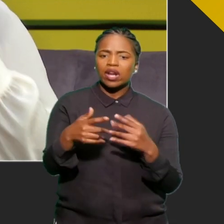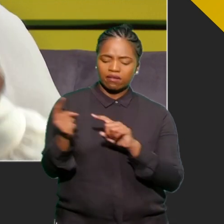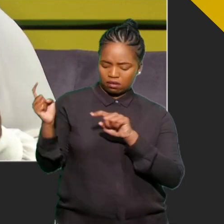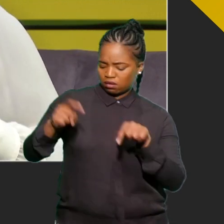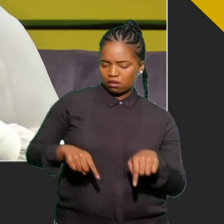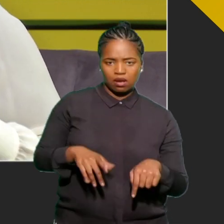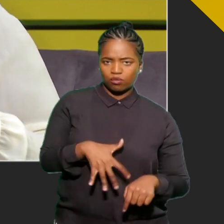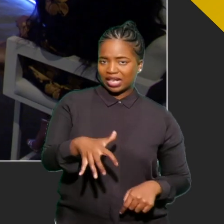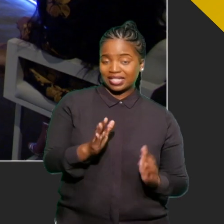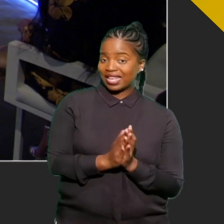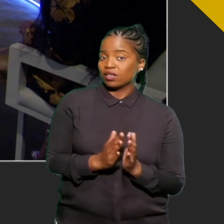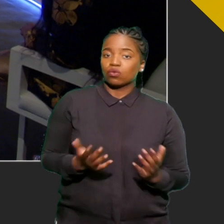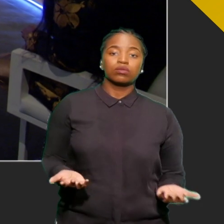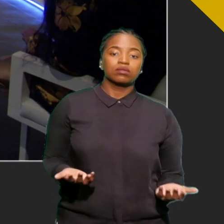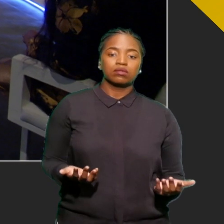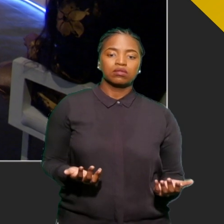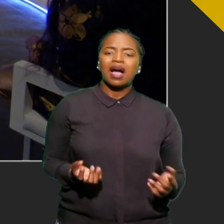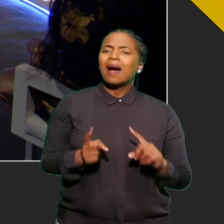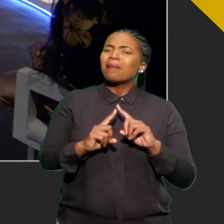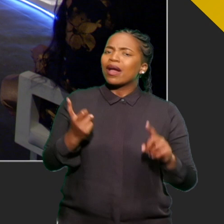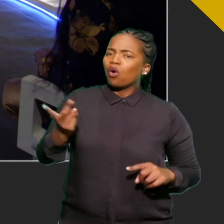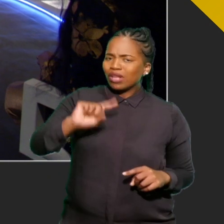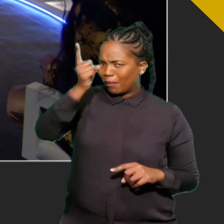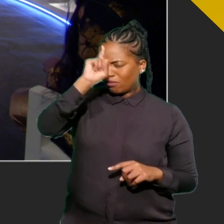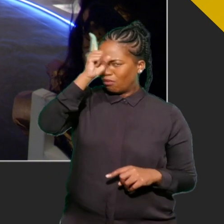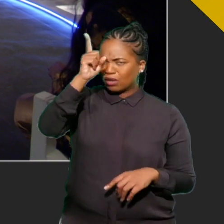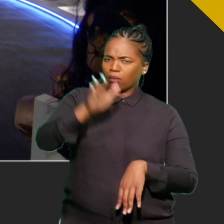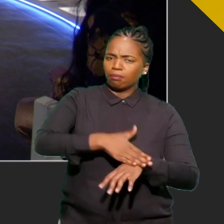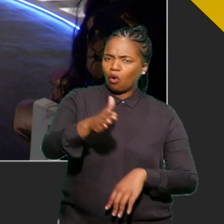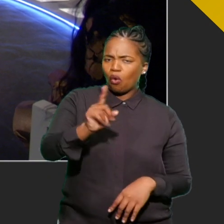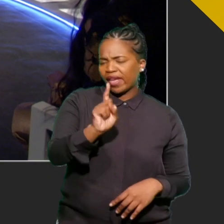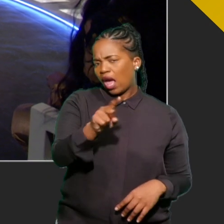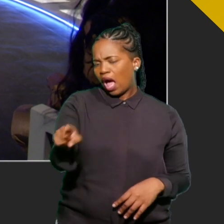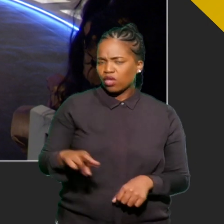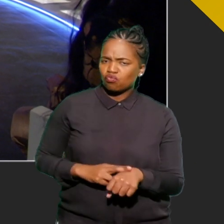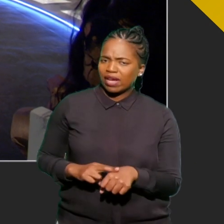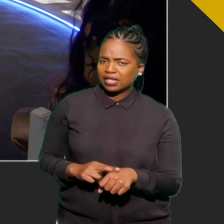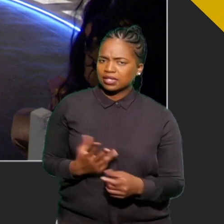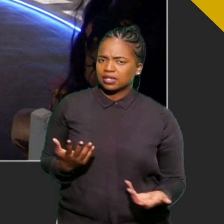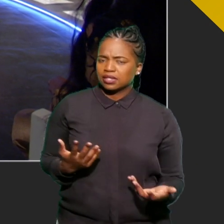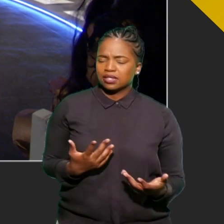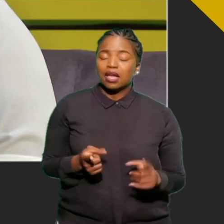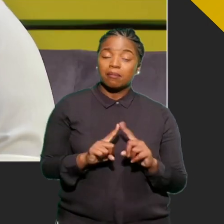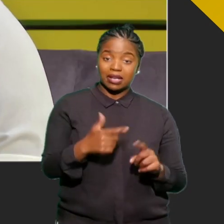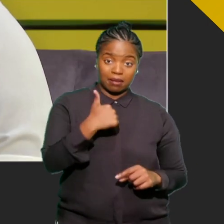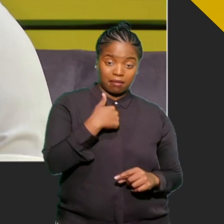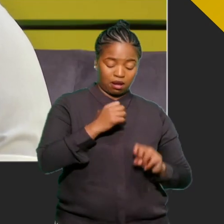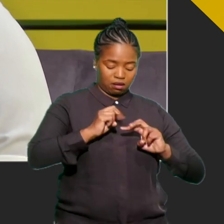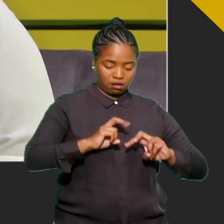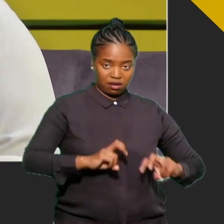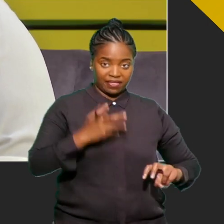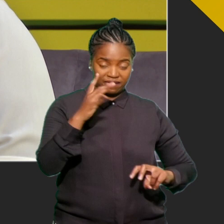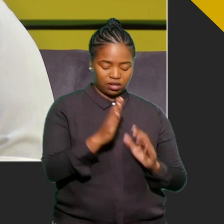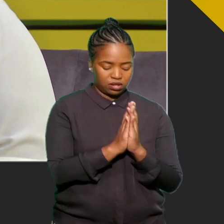back without a pregnancy. But also there are more black people in South Africa. But also there are more black people, in general. Yeah. But I actually did write a chapter